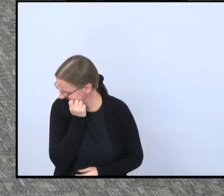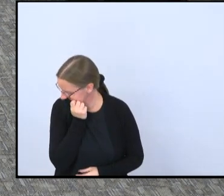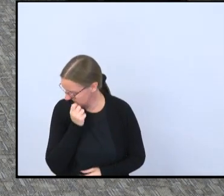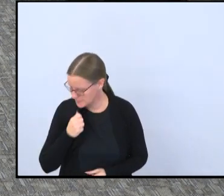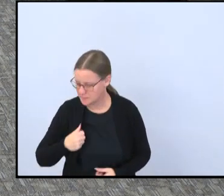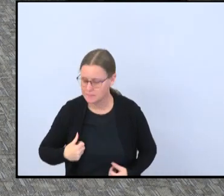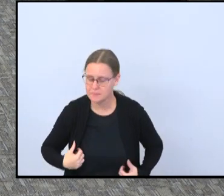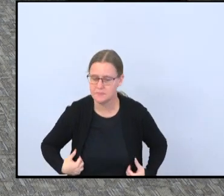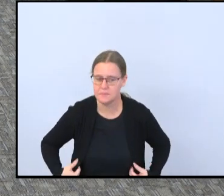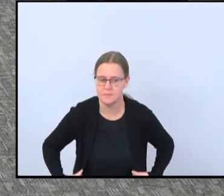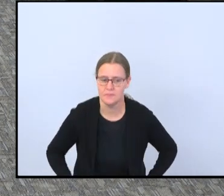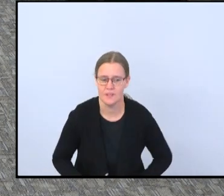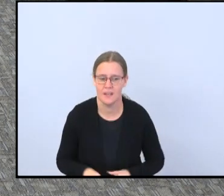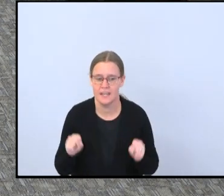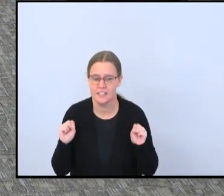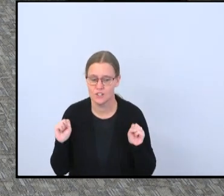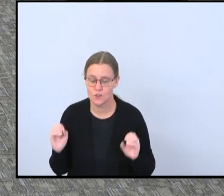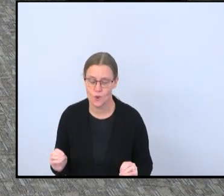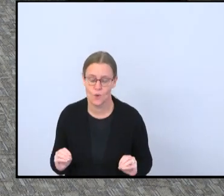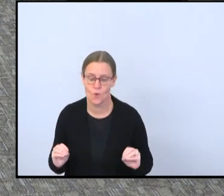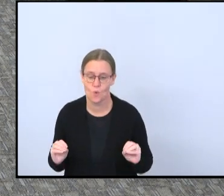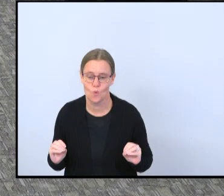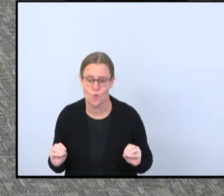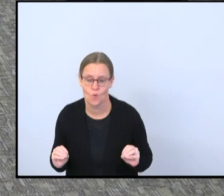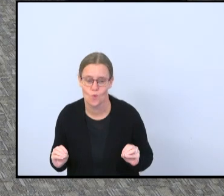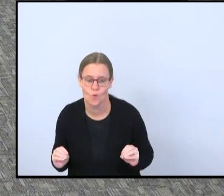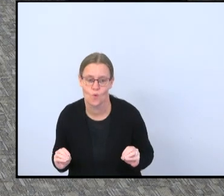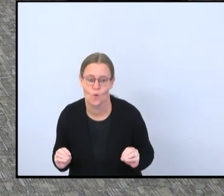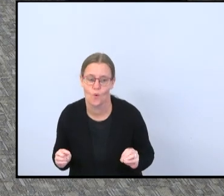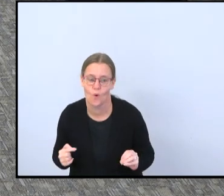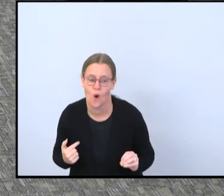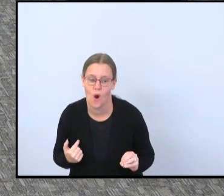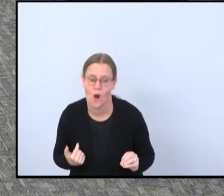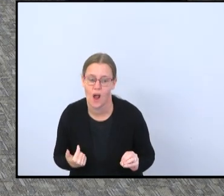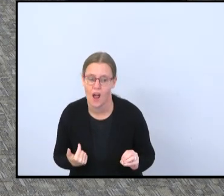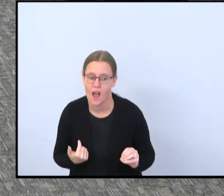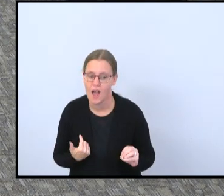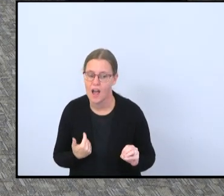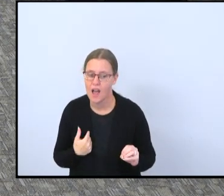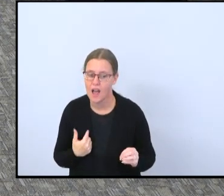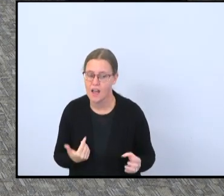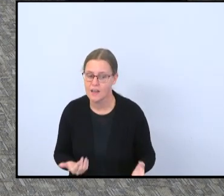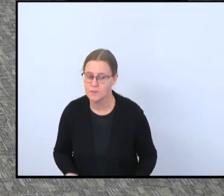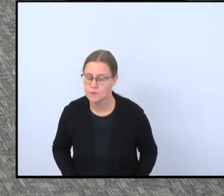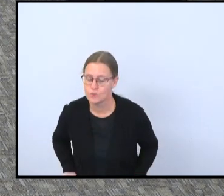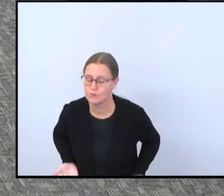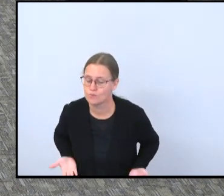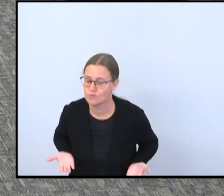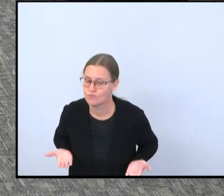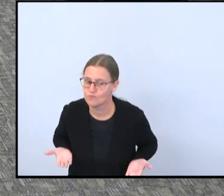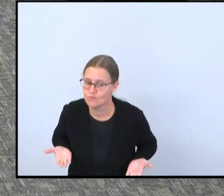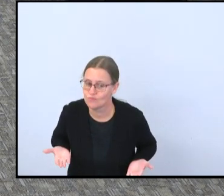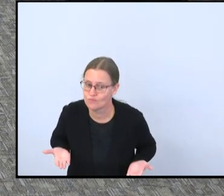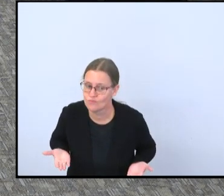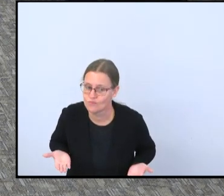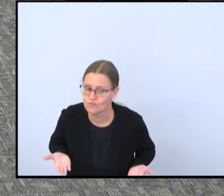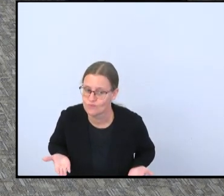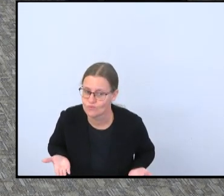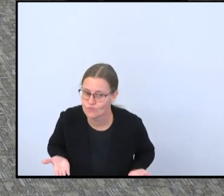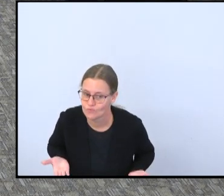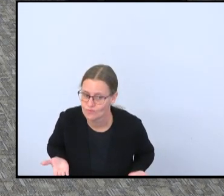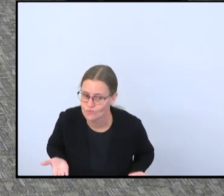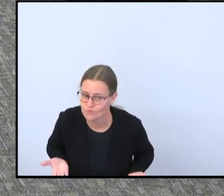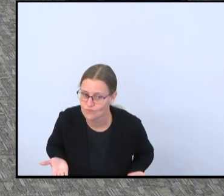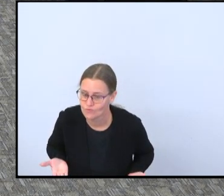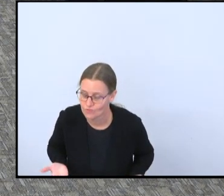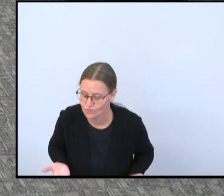Okay, so hearing that, I will entertain a motion to. I entertain a motion to